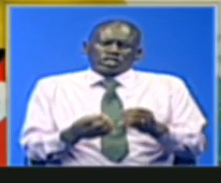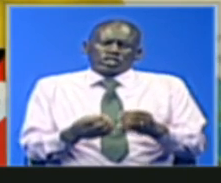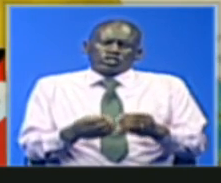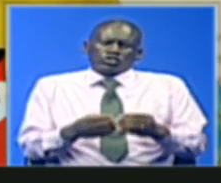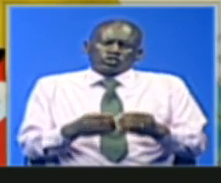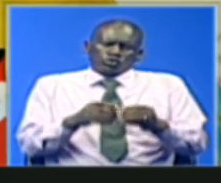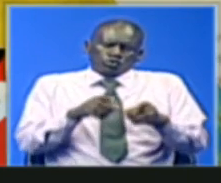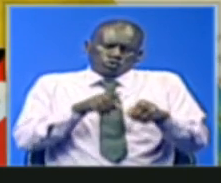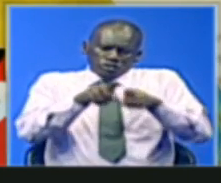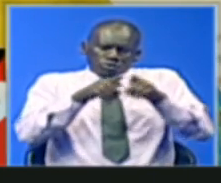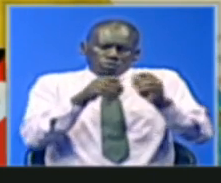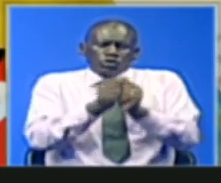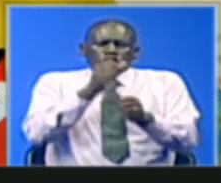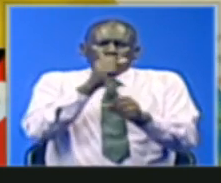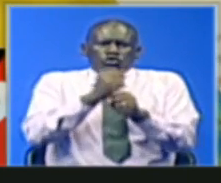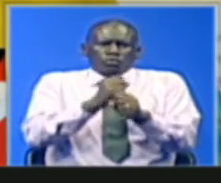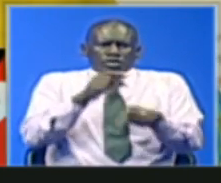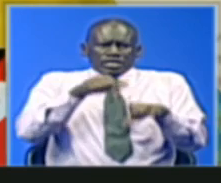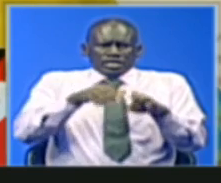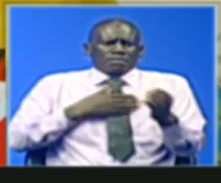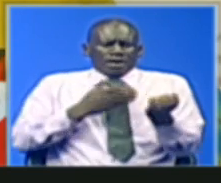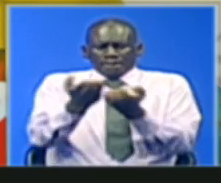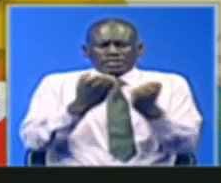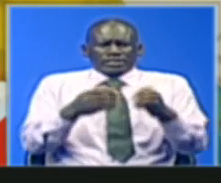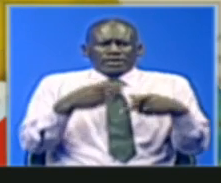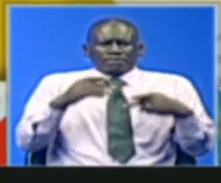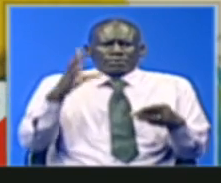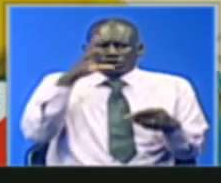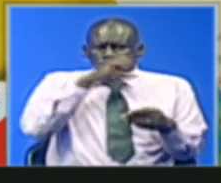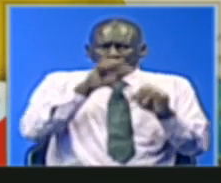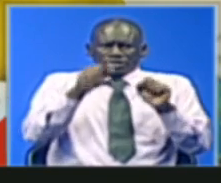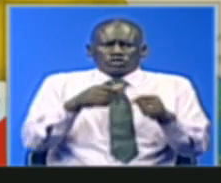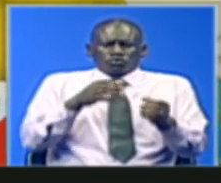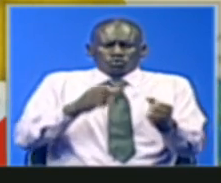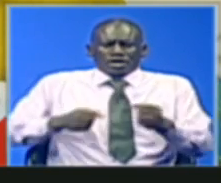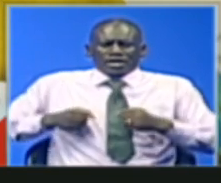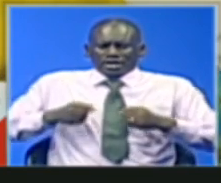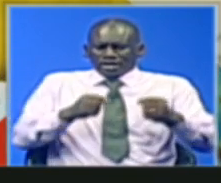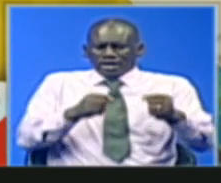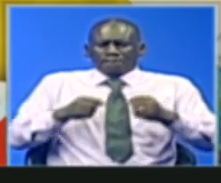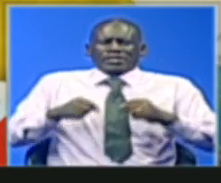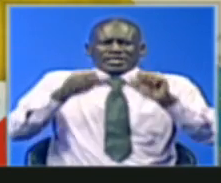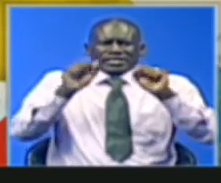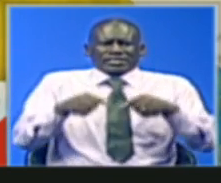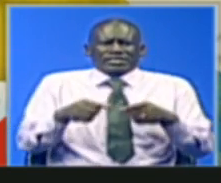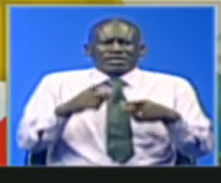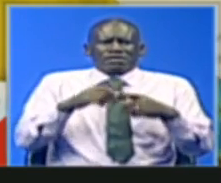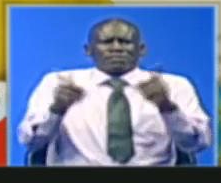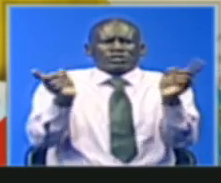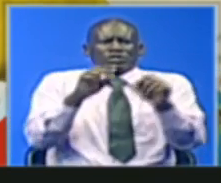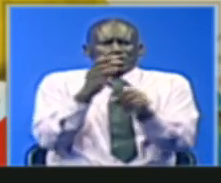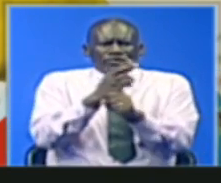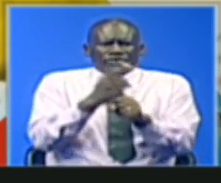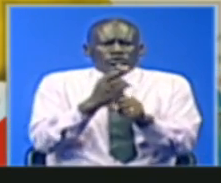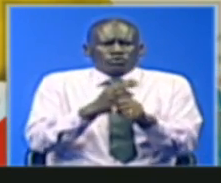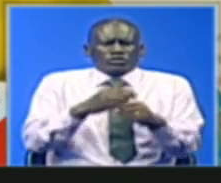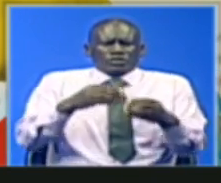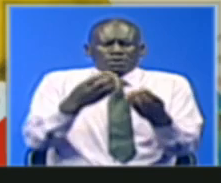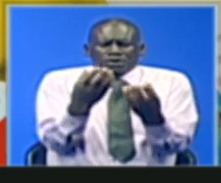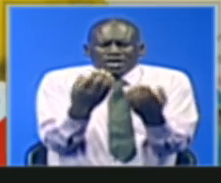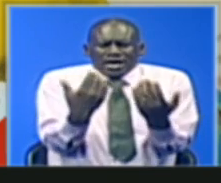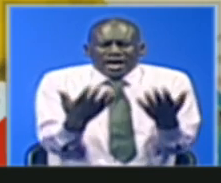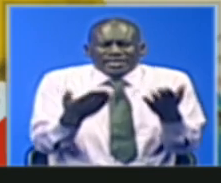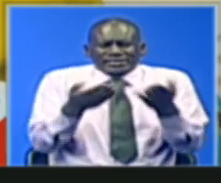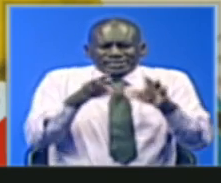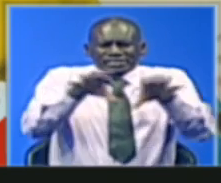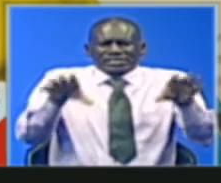For example, in my business, people assume, yes, you are carpenters. Yes, we are carpenters, but we don't use very manual systems anymore.